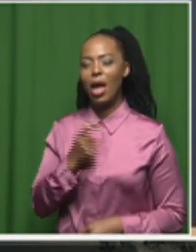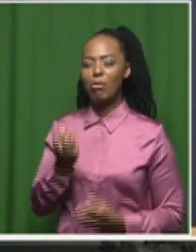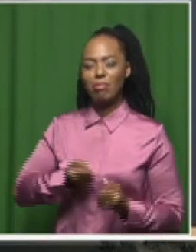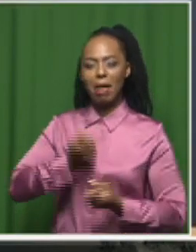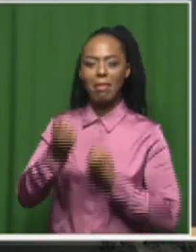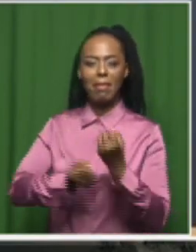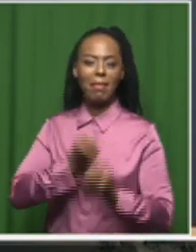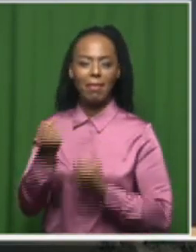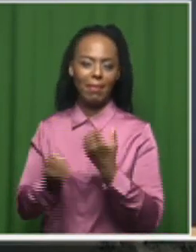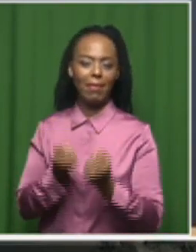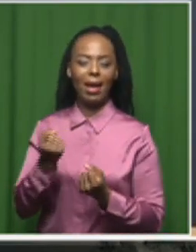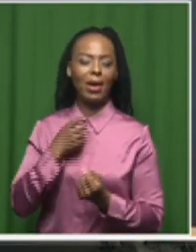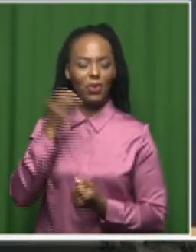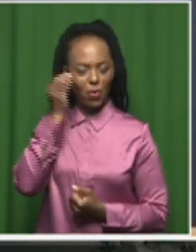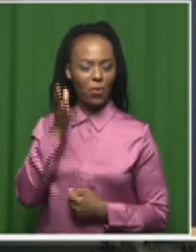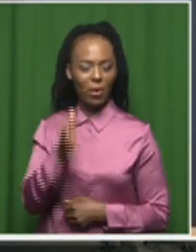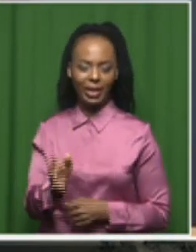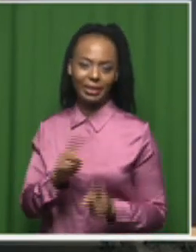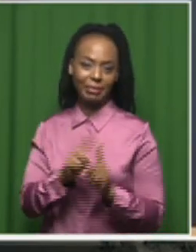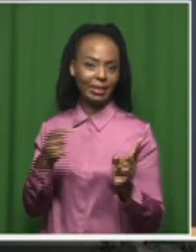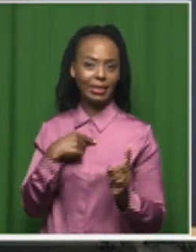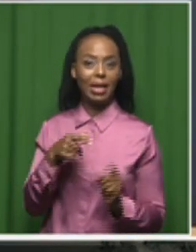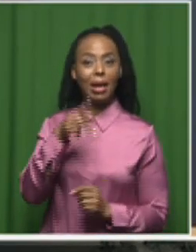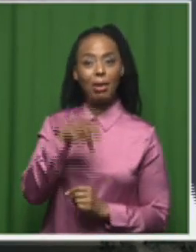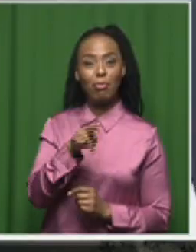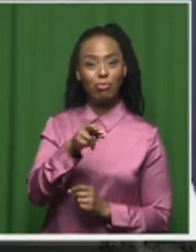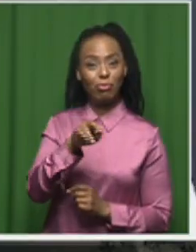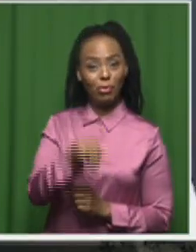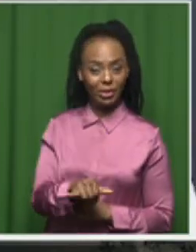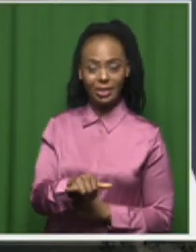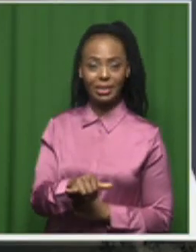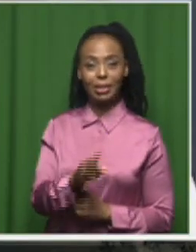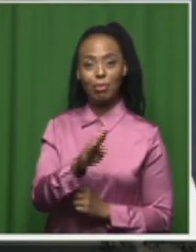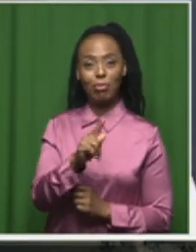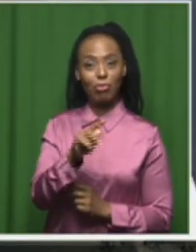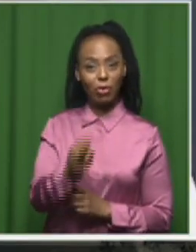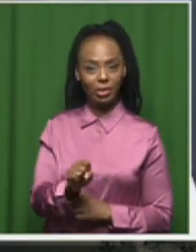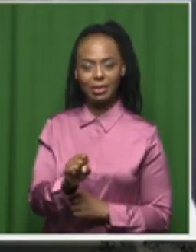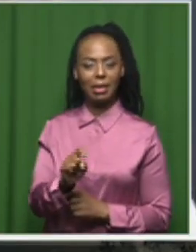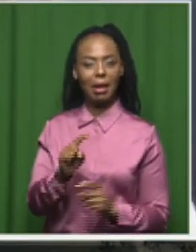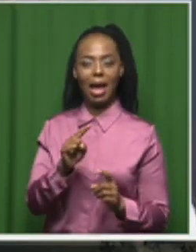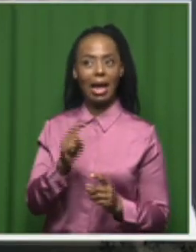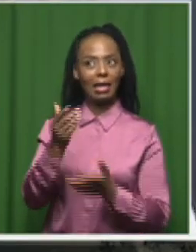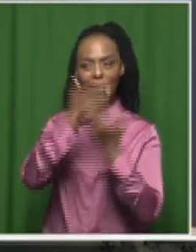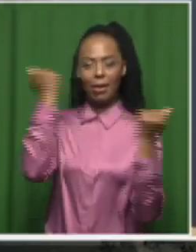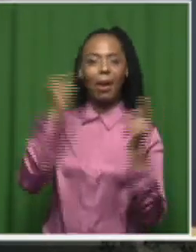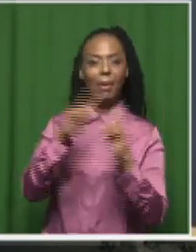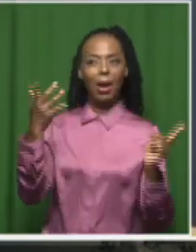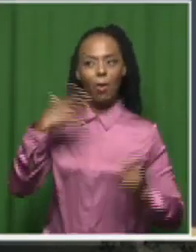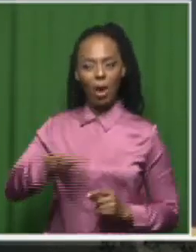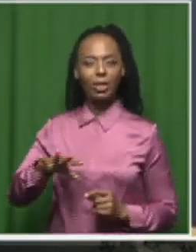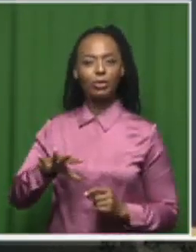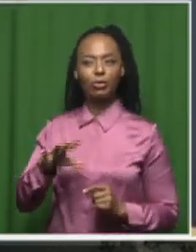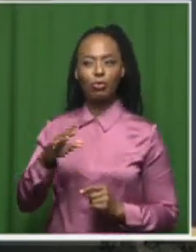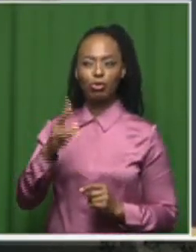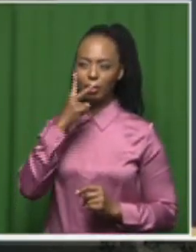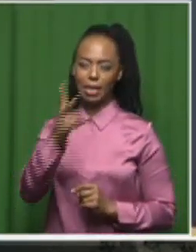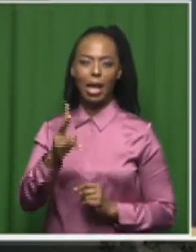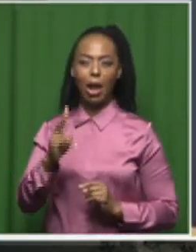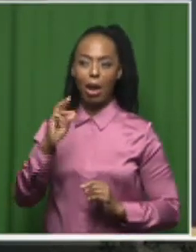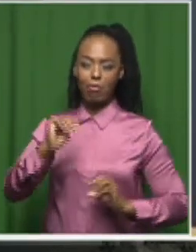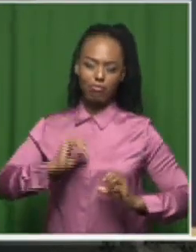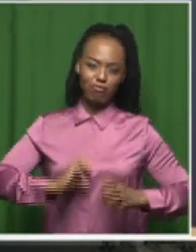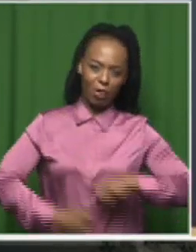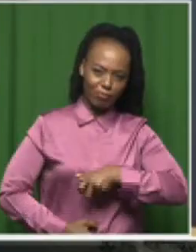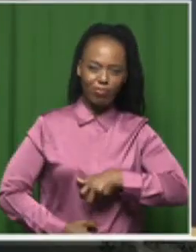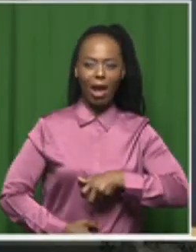must confess, I didn't know about Puss in Boots beyond Antonio Banderas. I'm definitely looking forward to your adaptation, and we're wishing you and the cast and crew all the best of